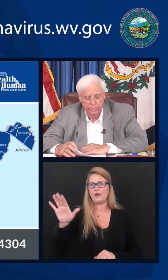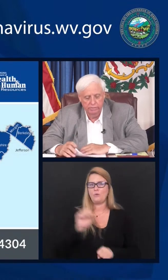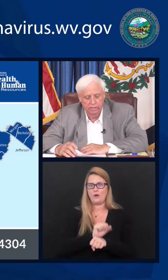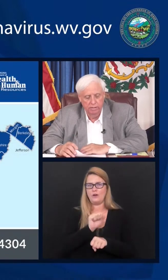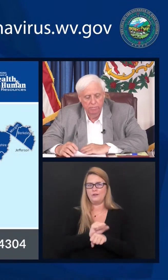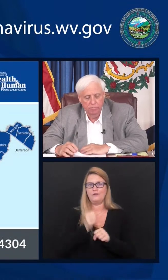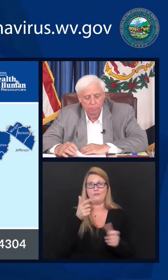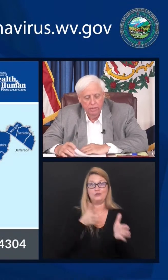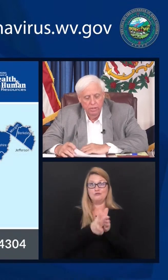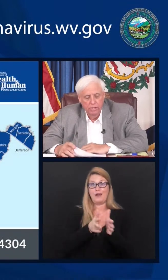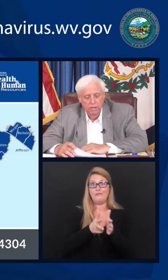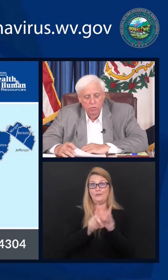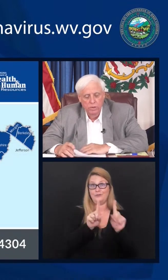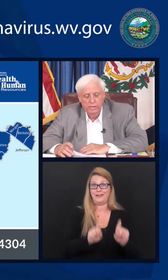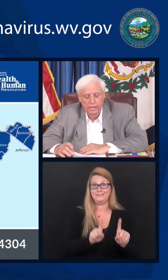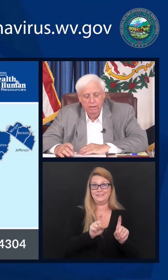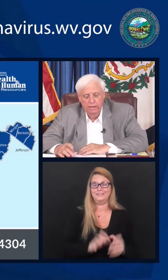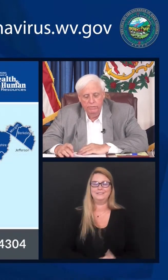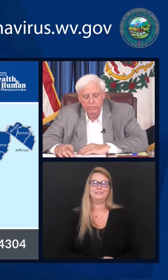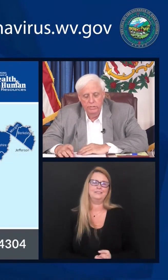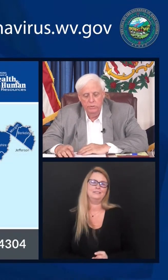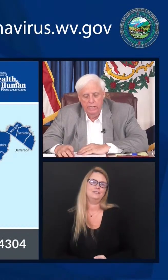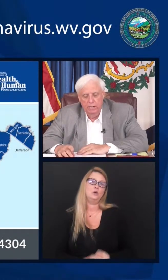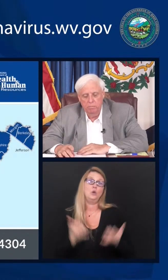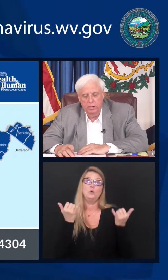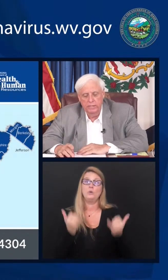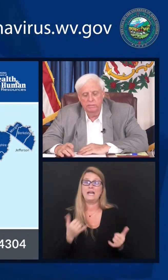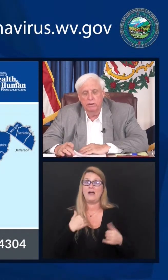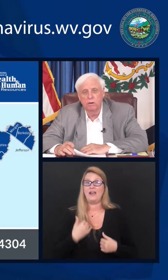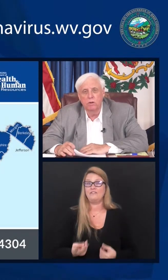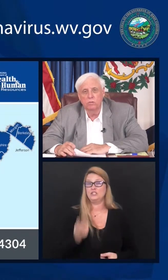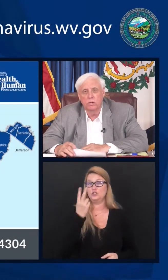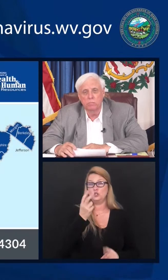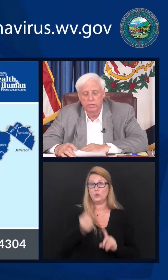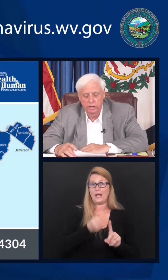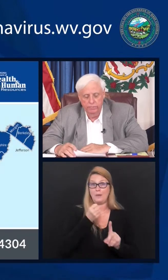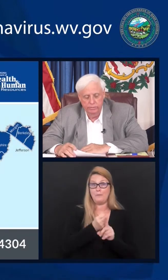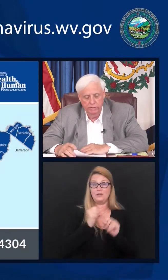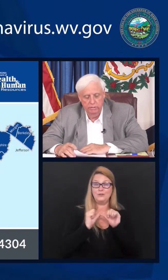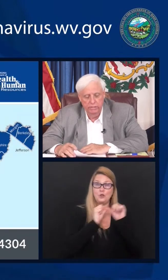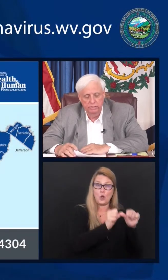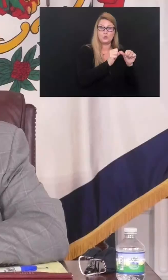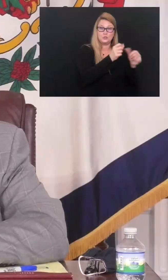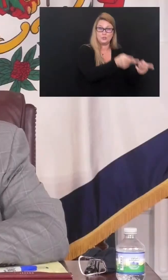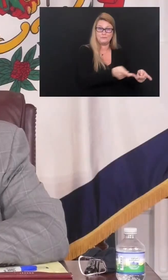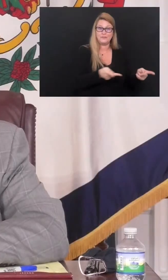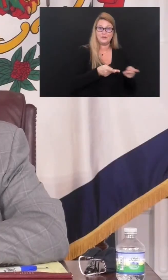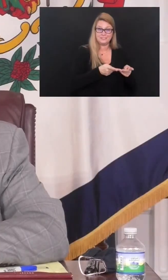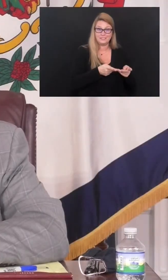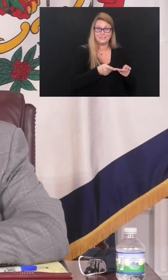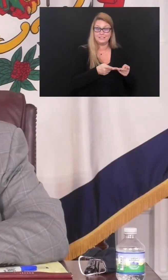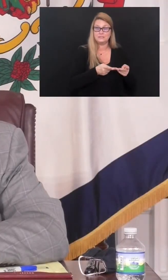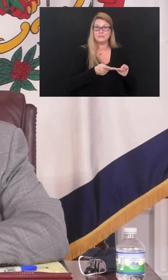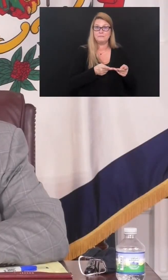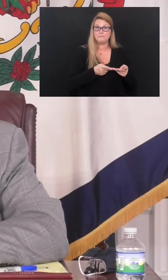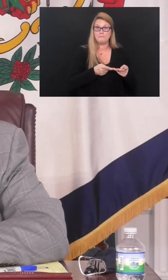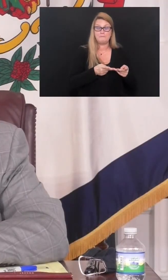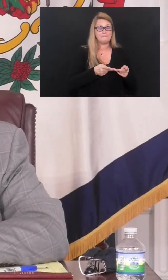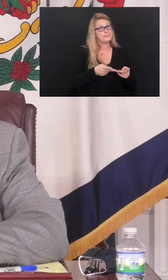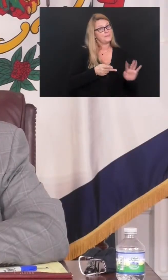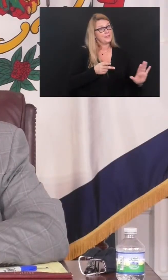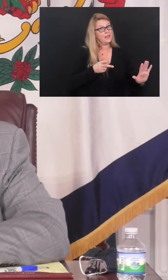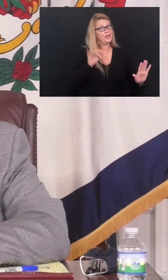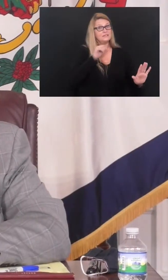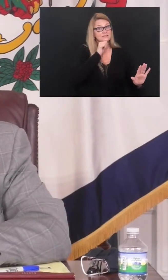drive-through testing. We now have 2 outbreaks in our long-term care facilities. Now this one is not good